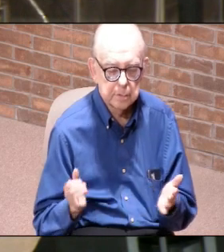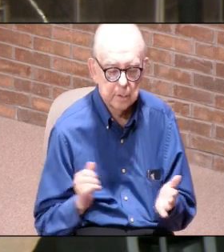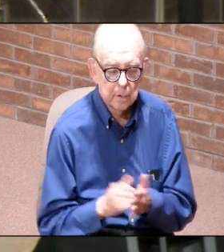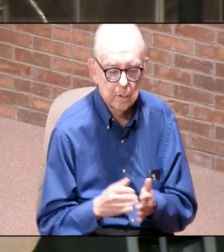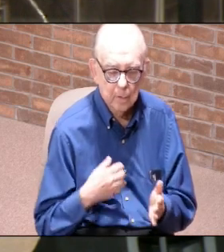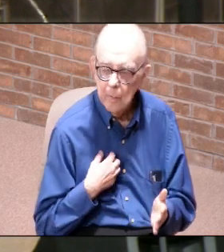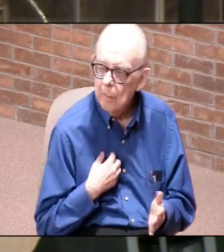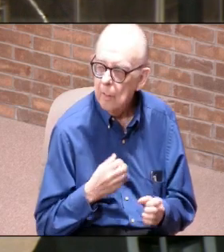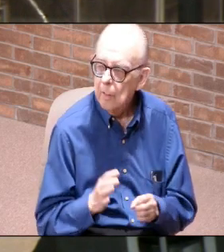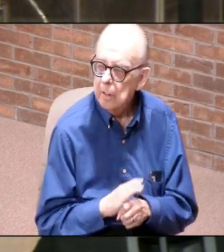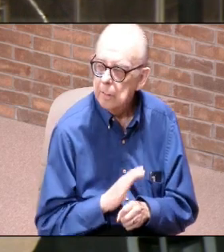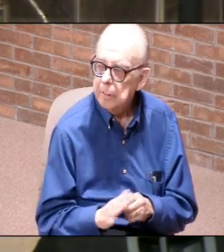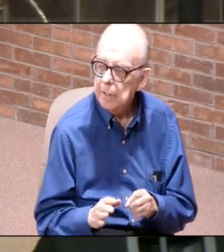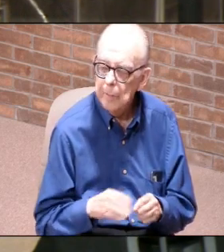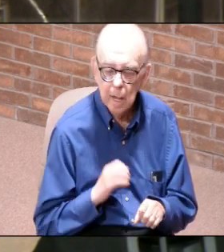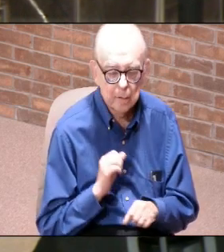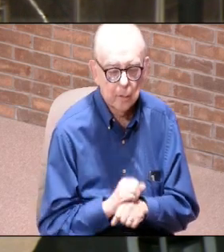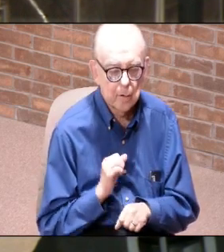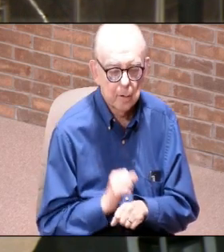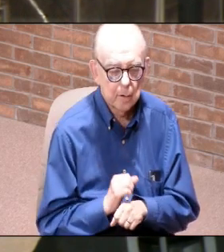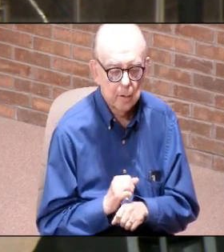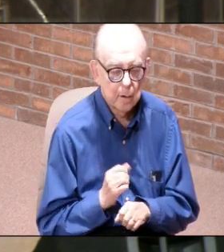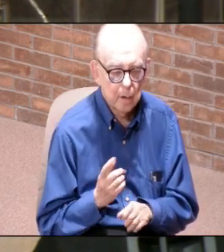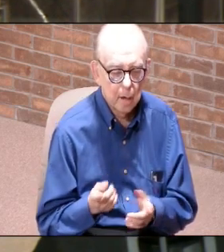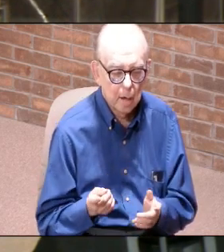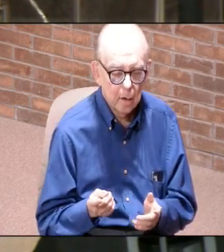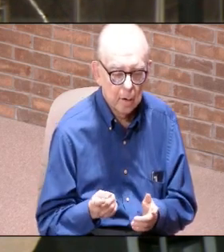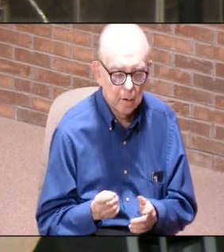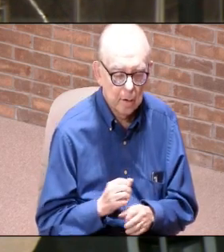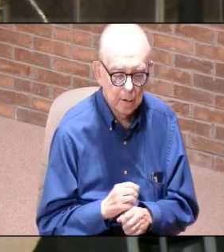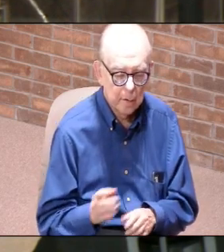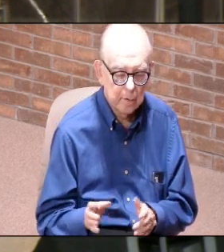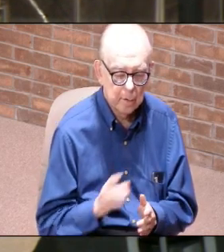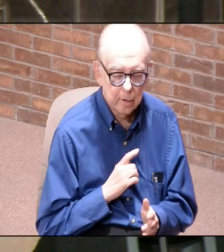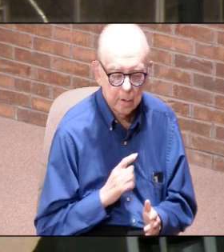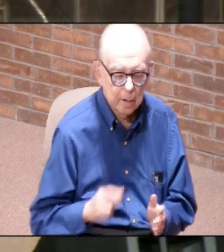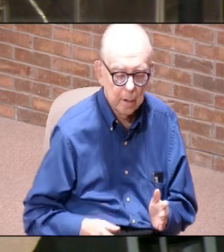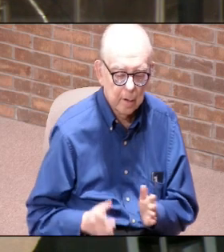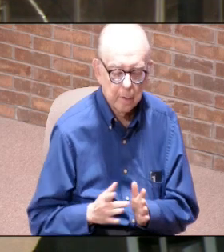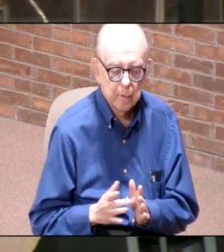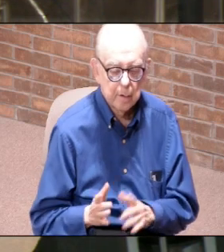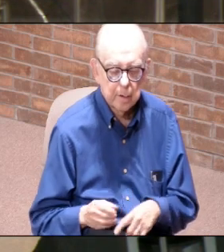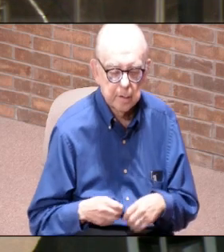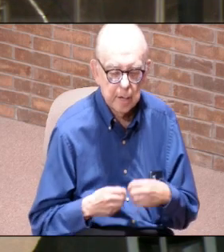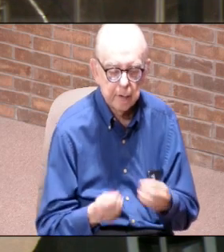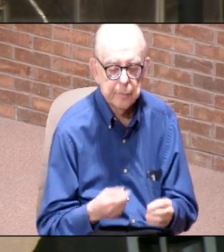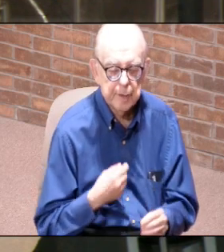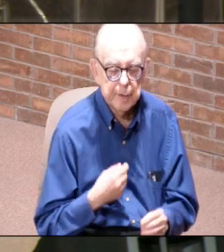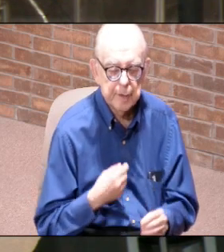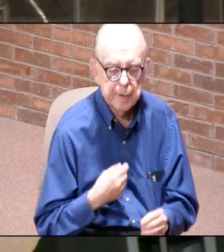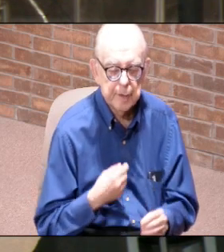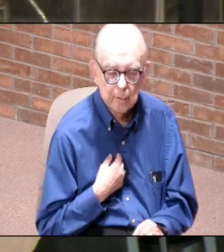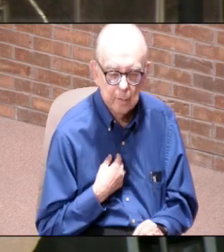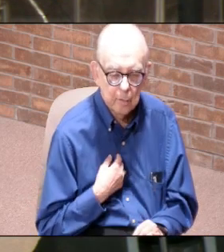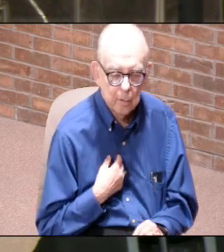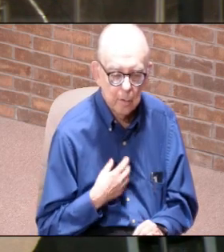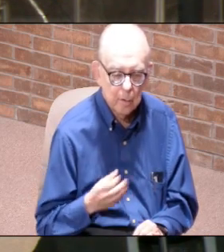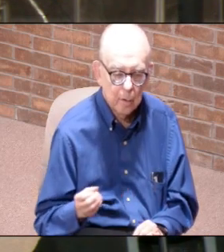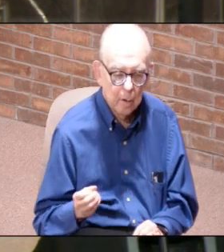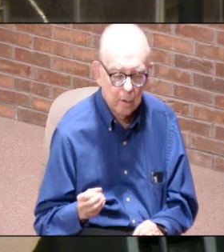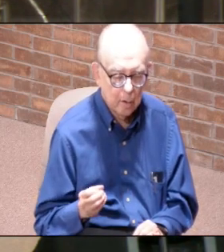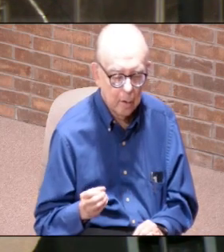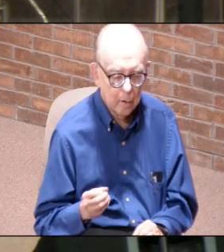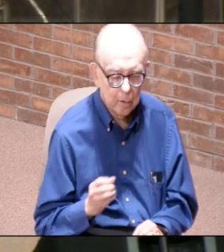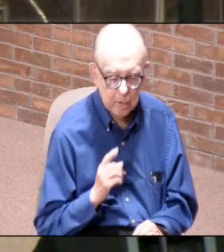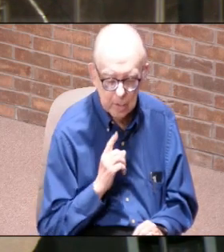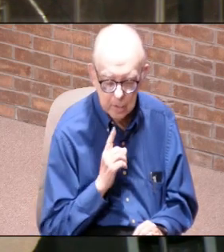that I complete my mission, the work that the Lord Jesus gave me. And so